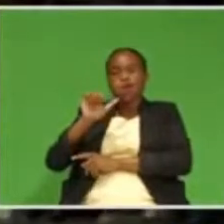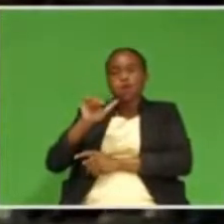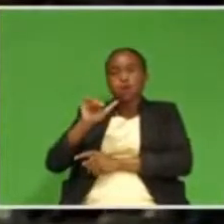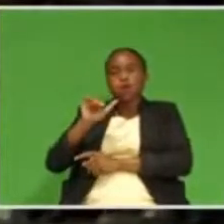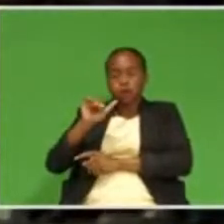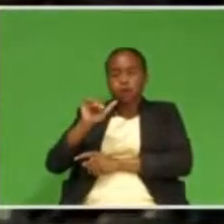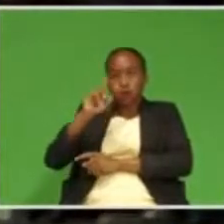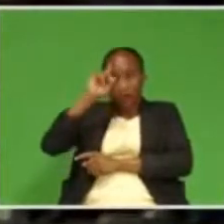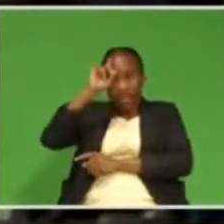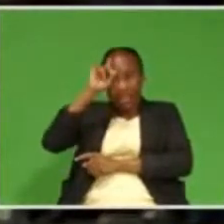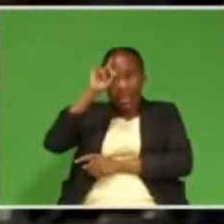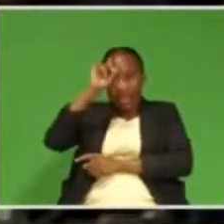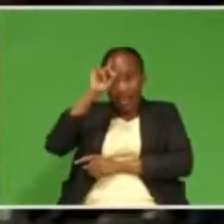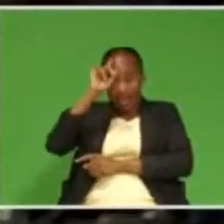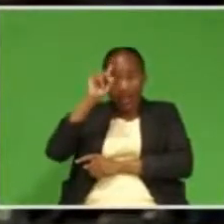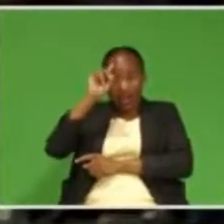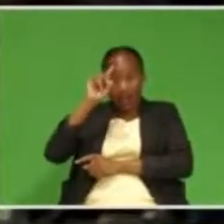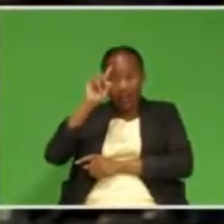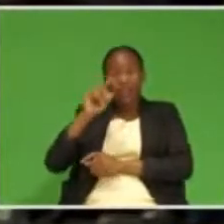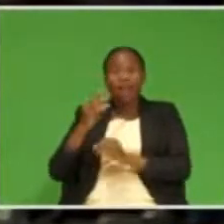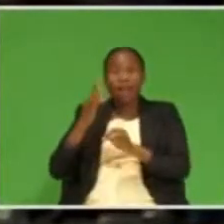the father of our democracy,